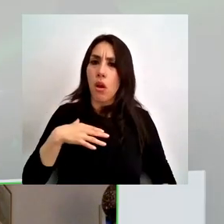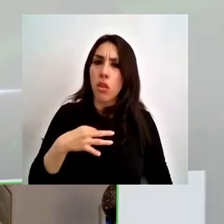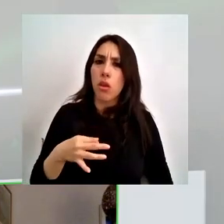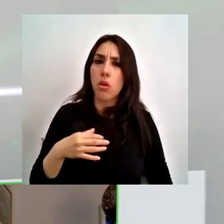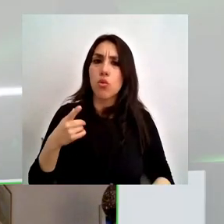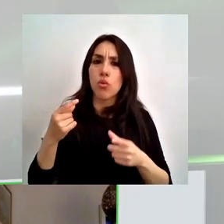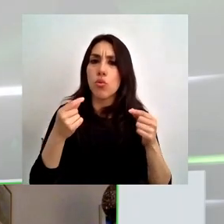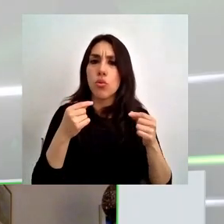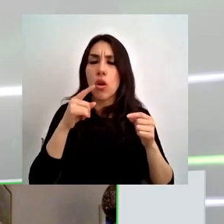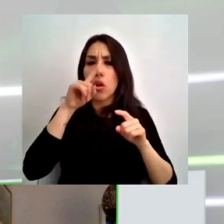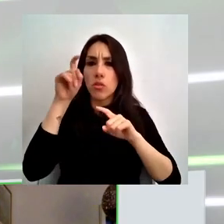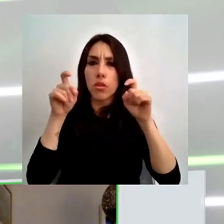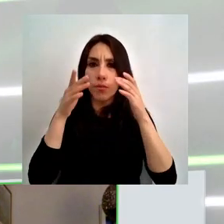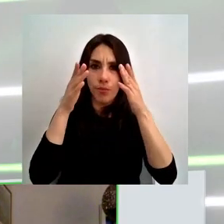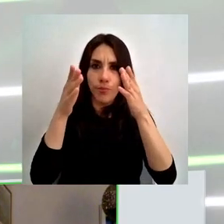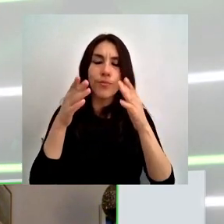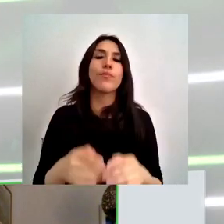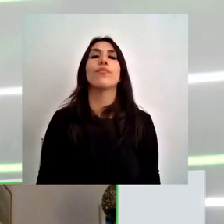questions.